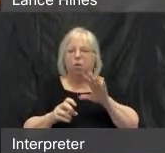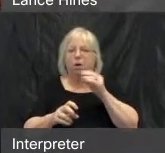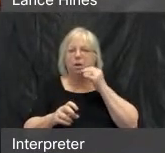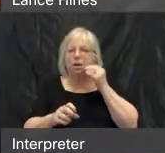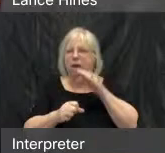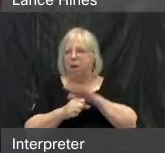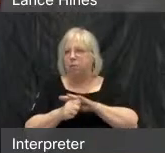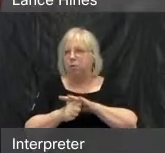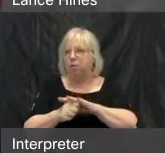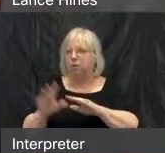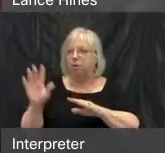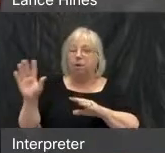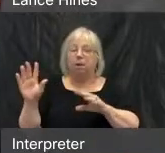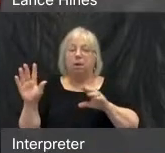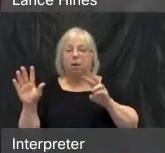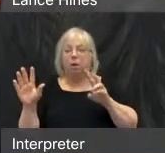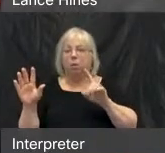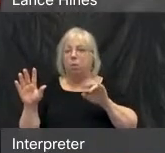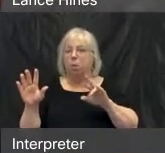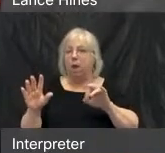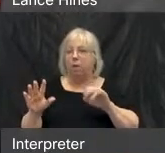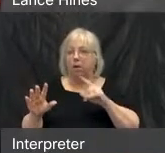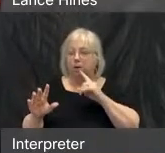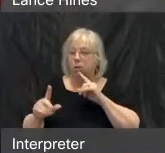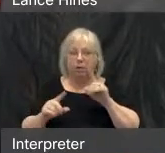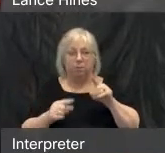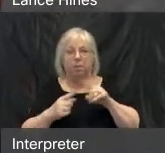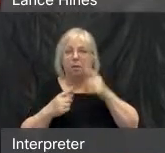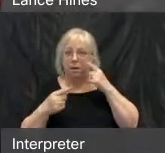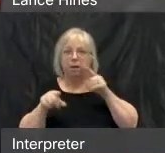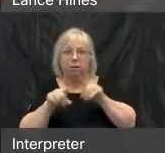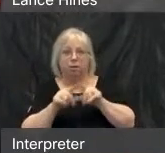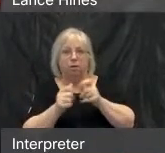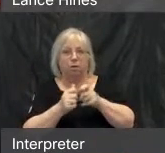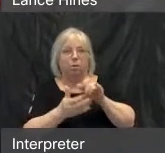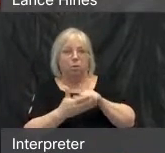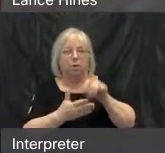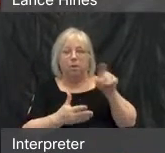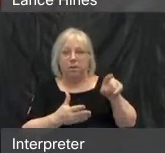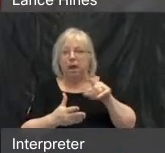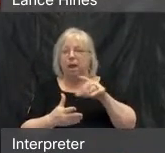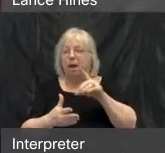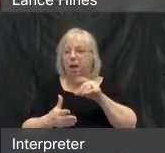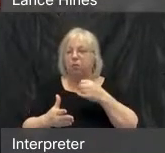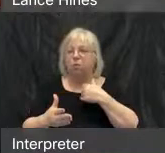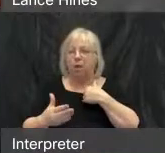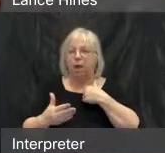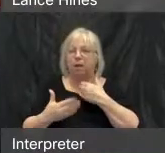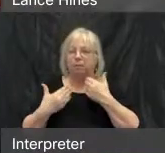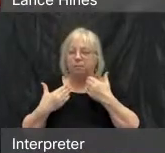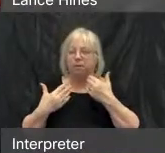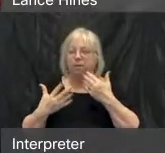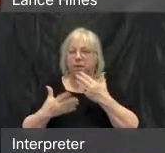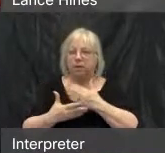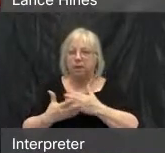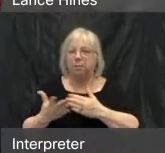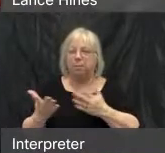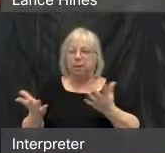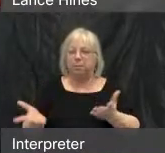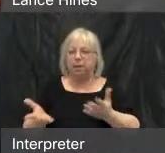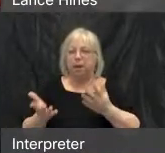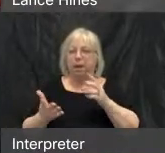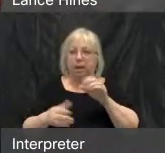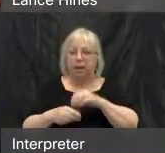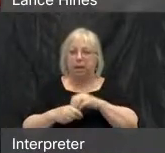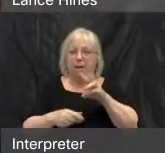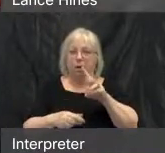And Mayor, and to respond to Director Ryrick, I concur with that. I do have some, I have a